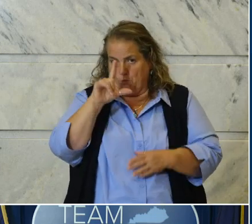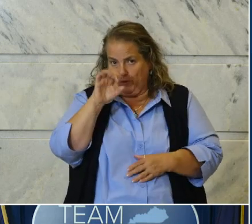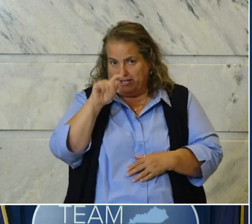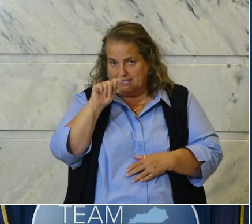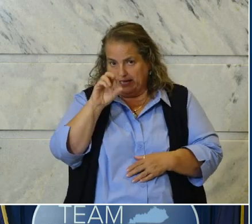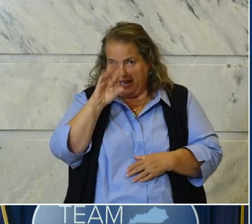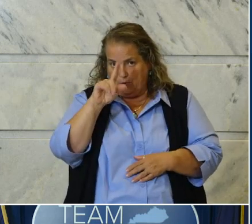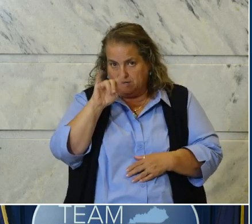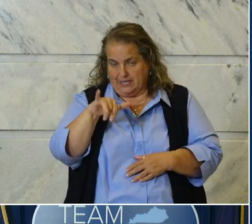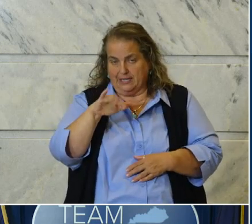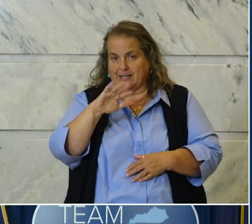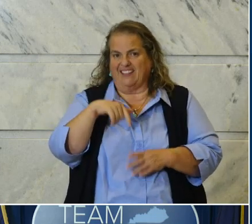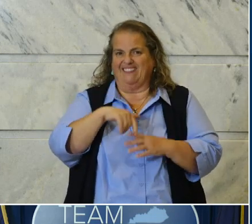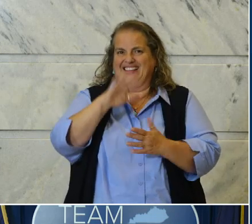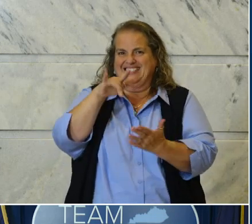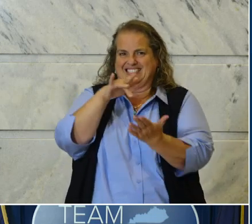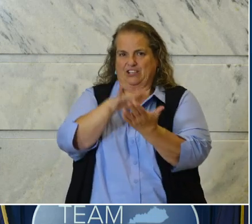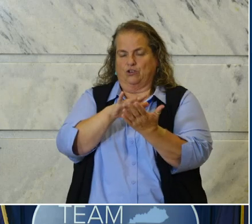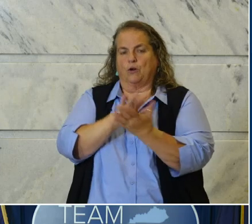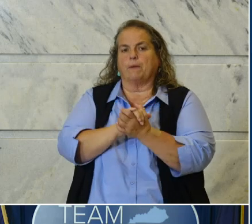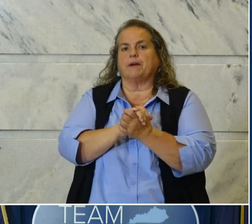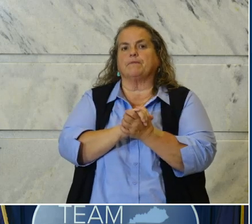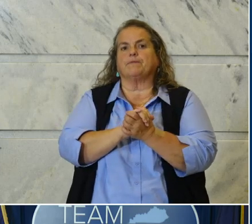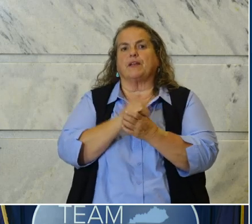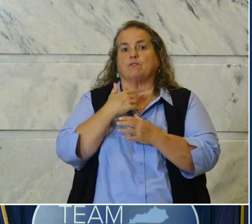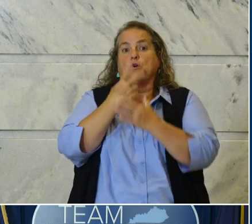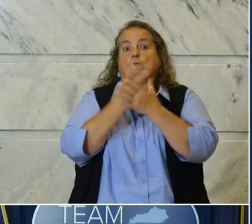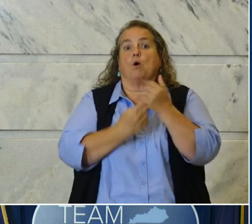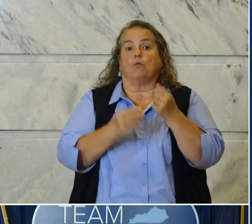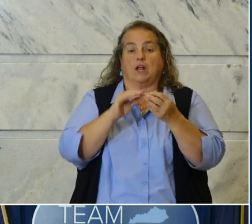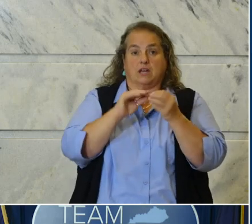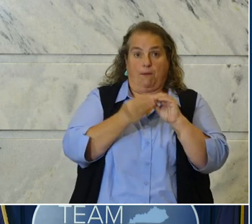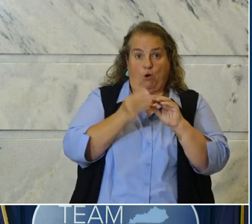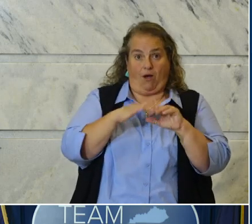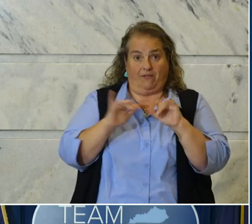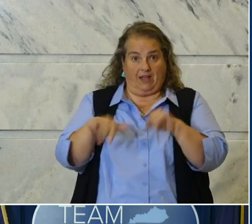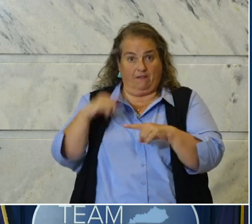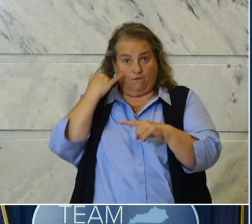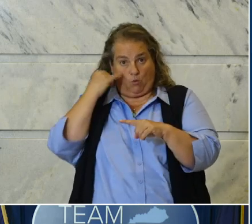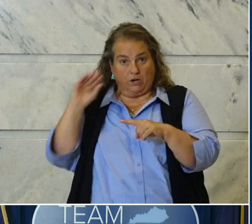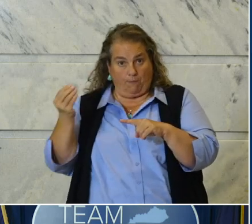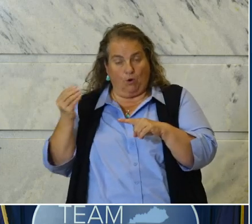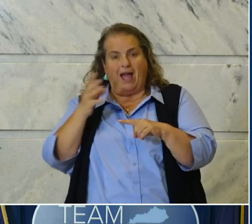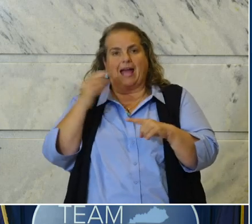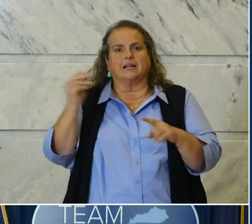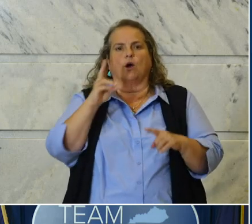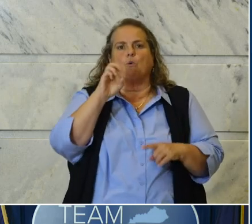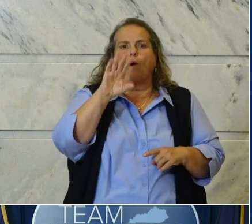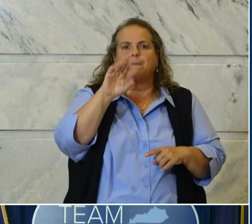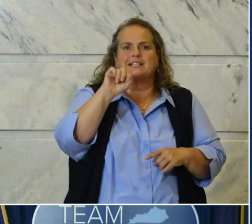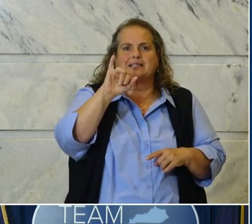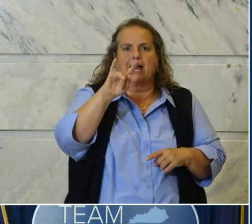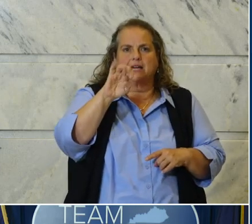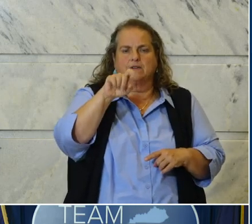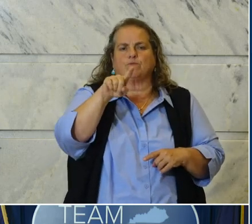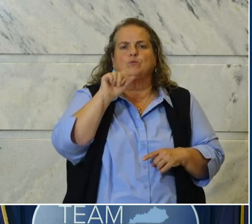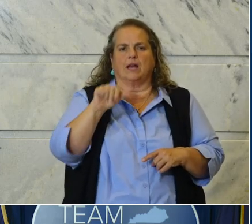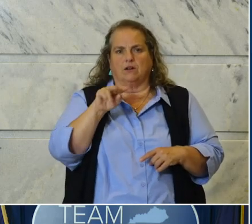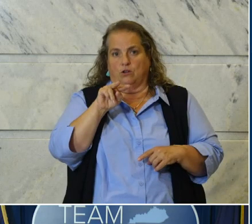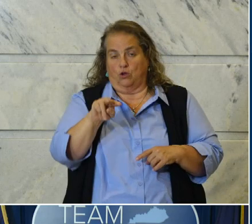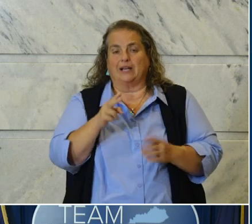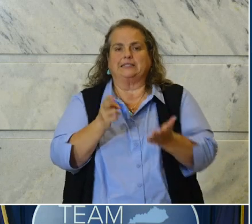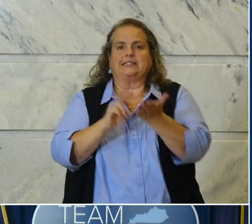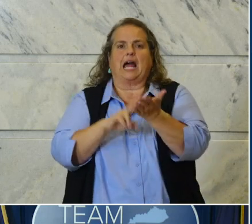Center, but again, there is both a number on this and they've added a website. This allows you to sign up for an